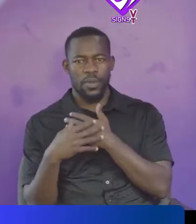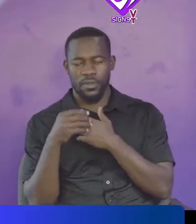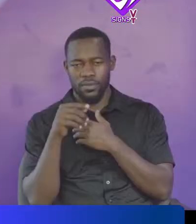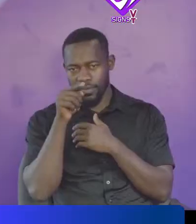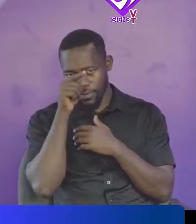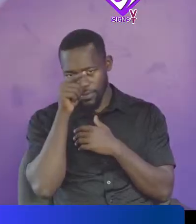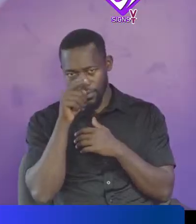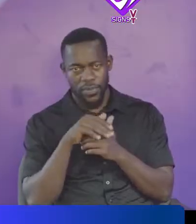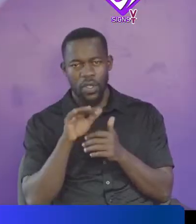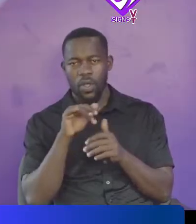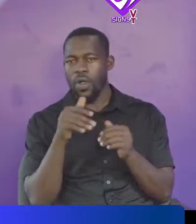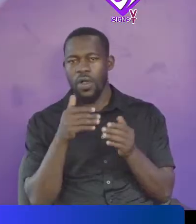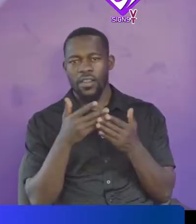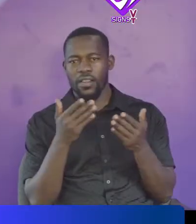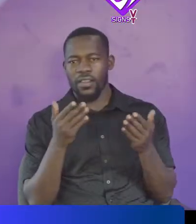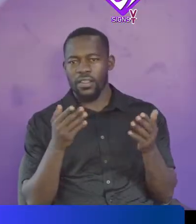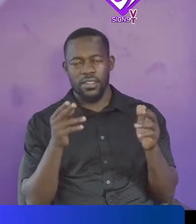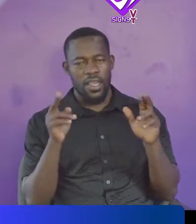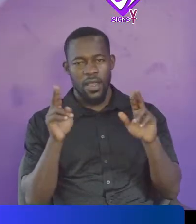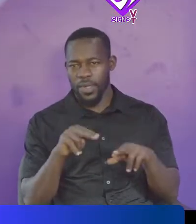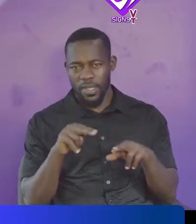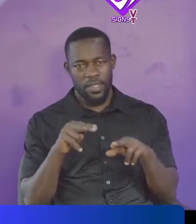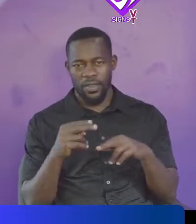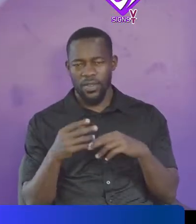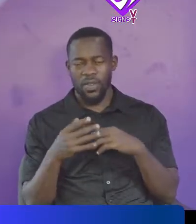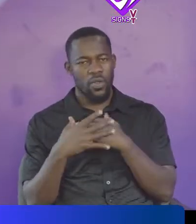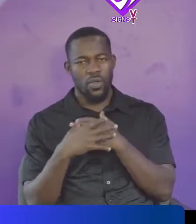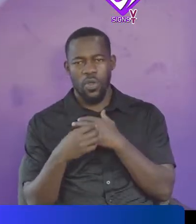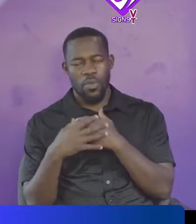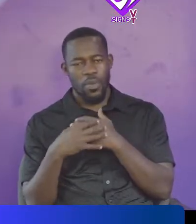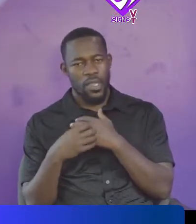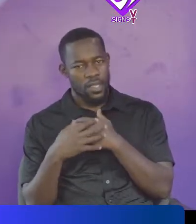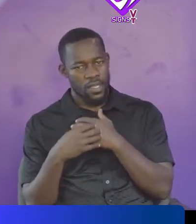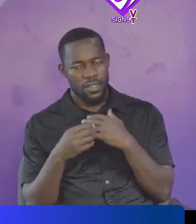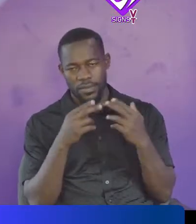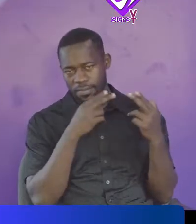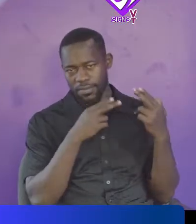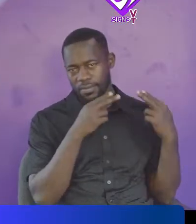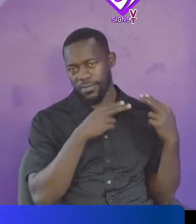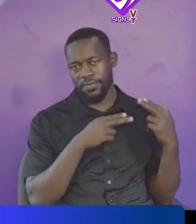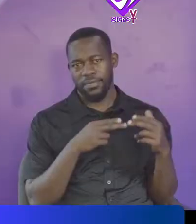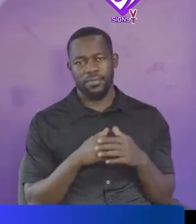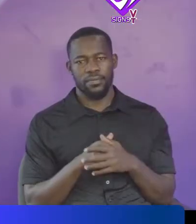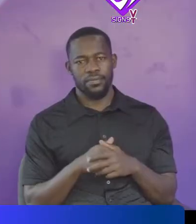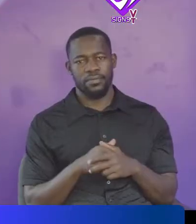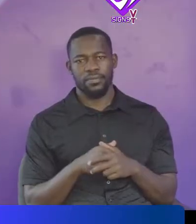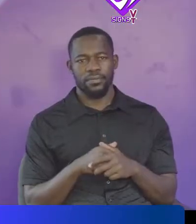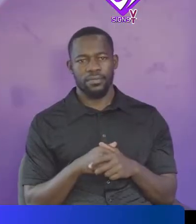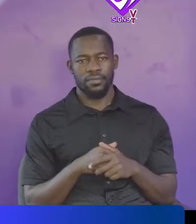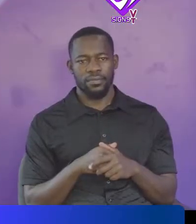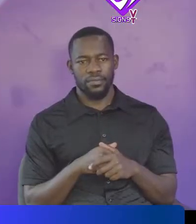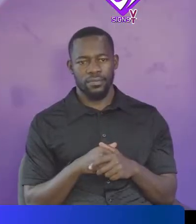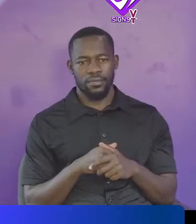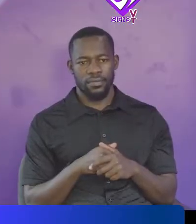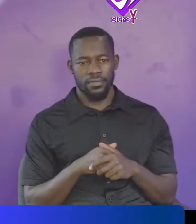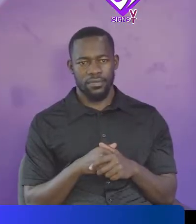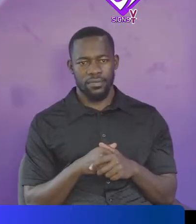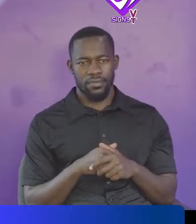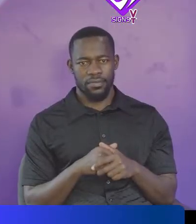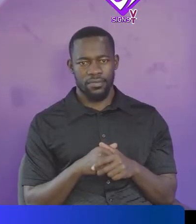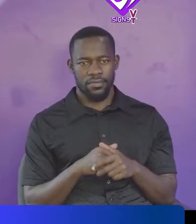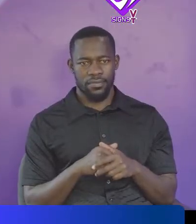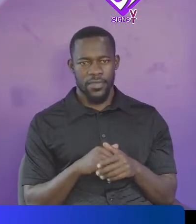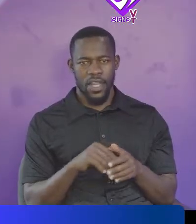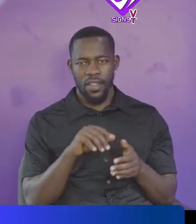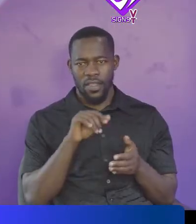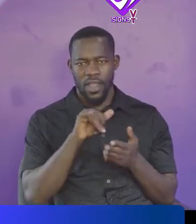happen by chance. There is a system. There is a history behind. And I think probably that is why some of the things in our governments don't